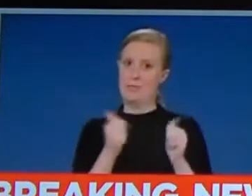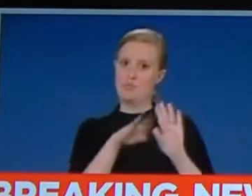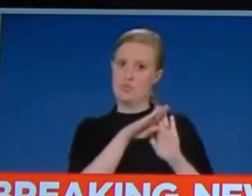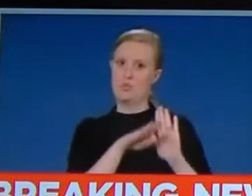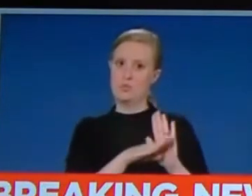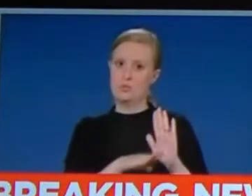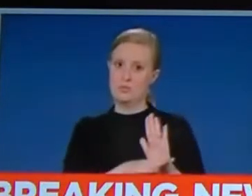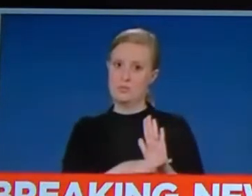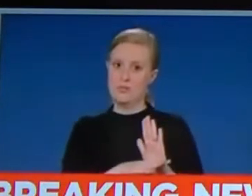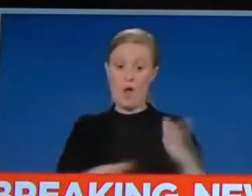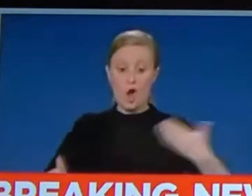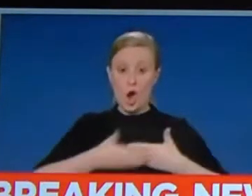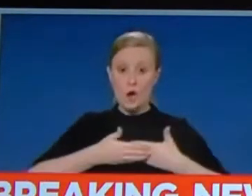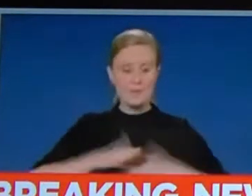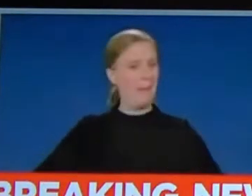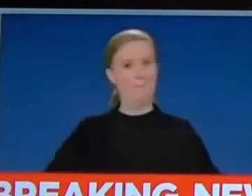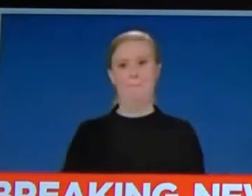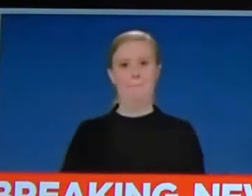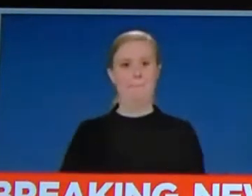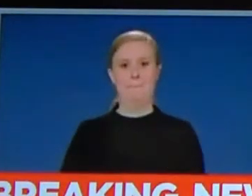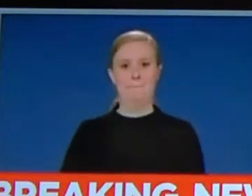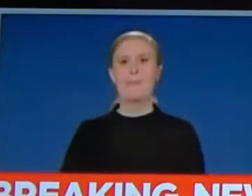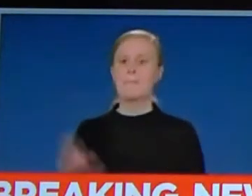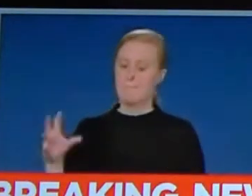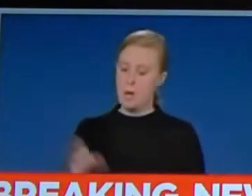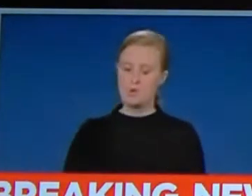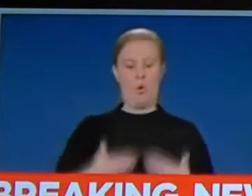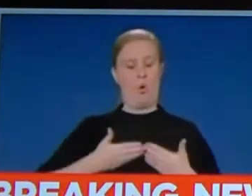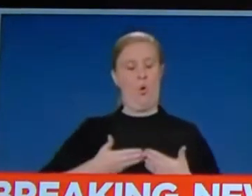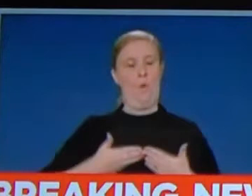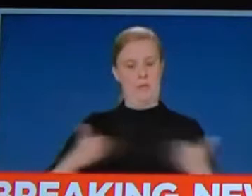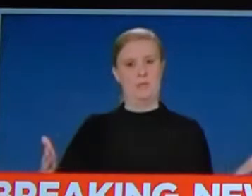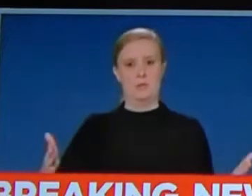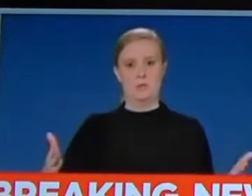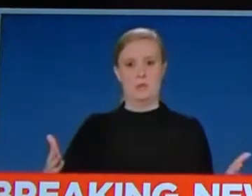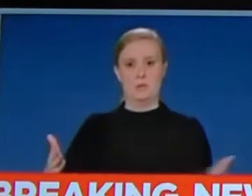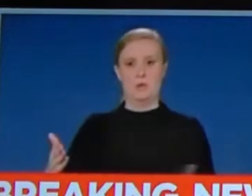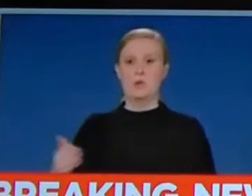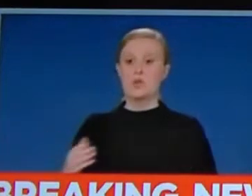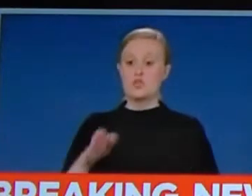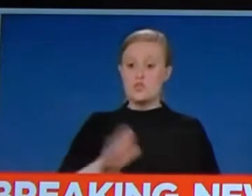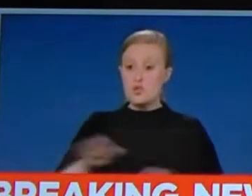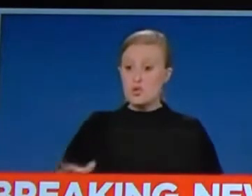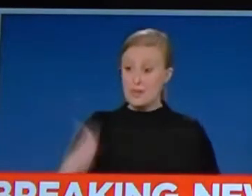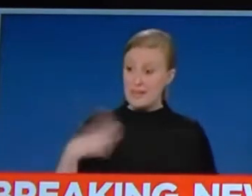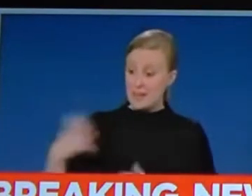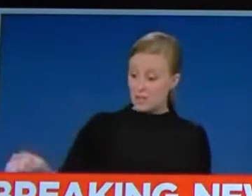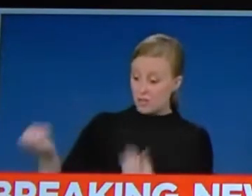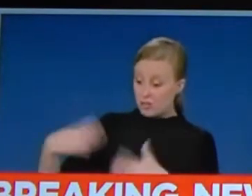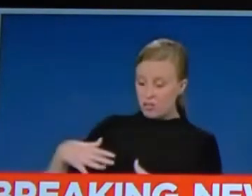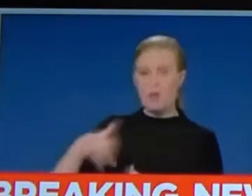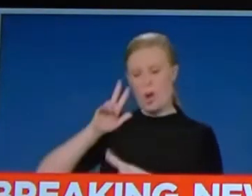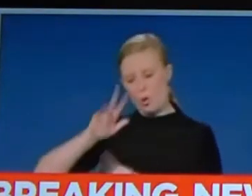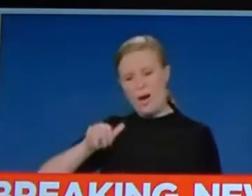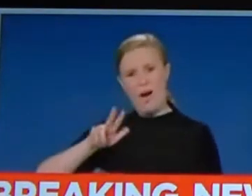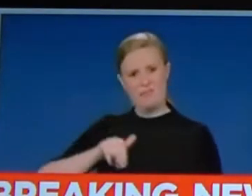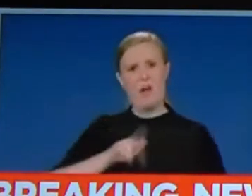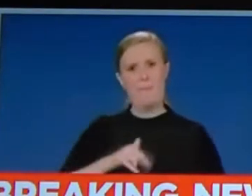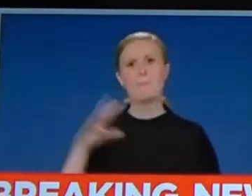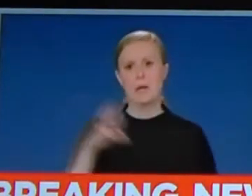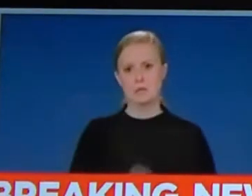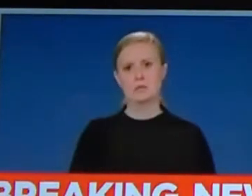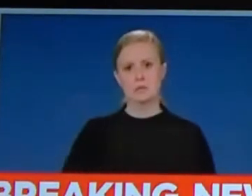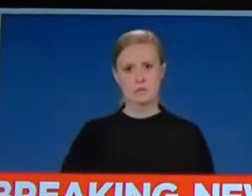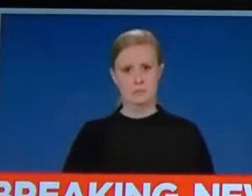It must provide care for those parents who need their children cared for. They must